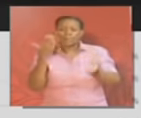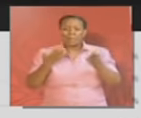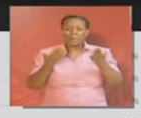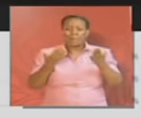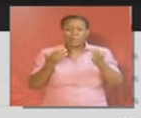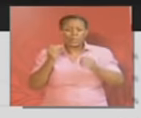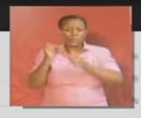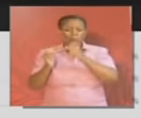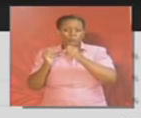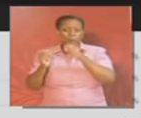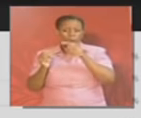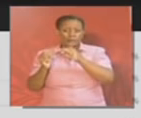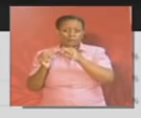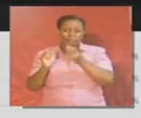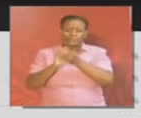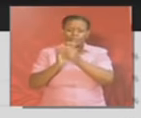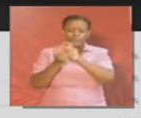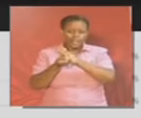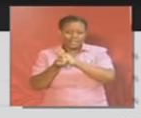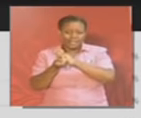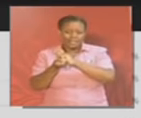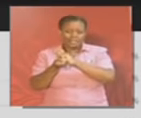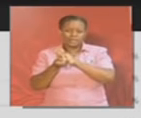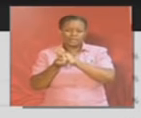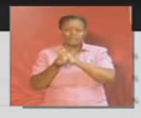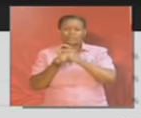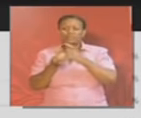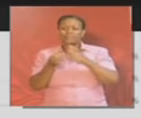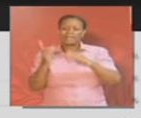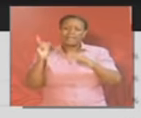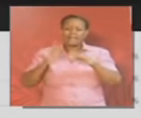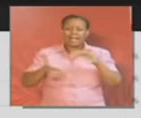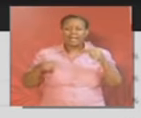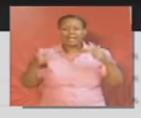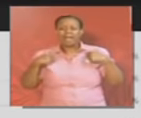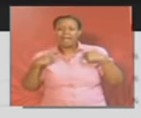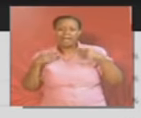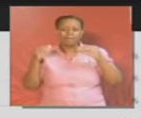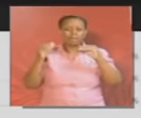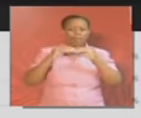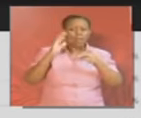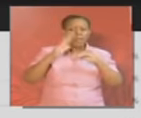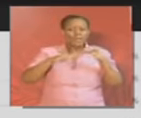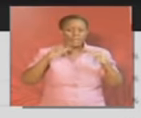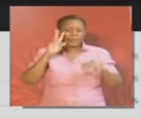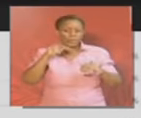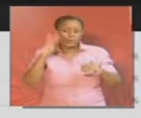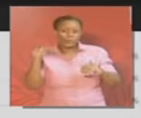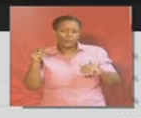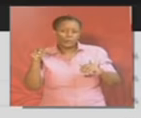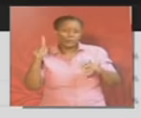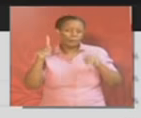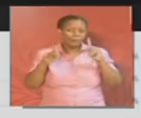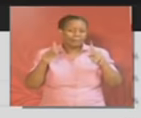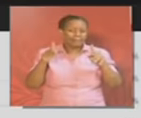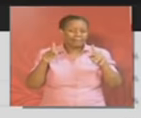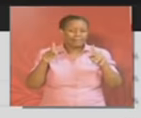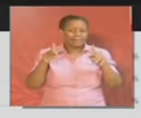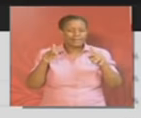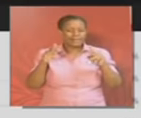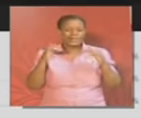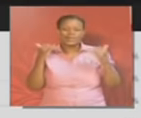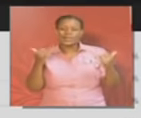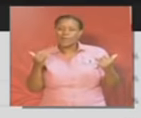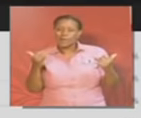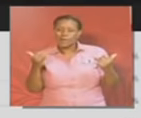sporting activities involving more than 22 persons. So those have now been reversed, I believe, as at the 1st of April. And we'll wait to see